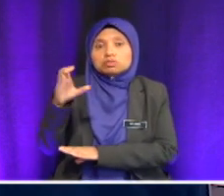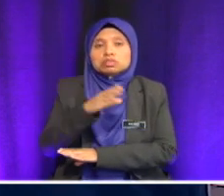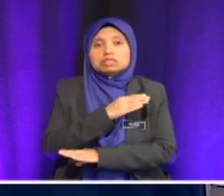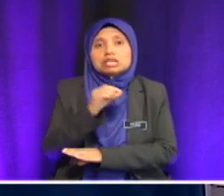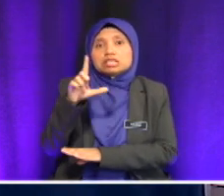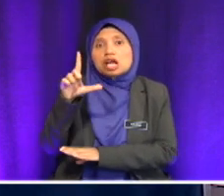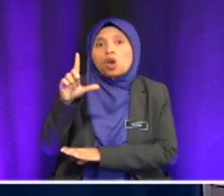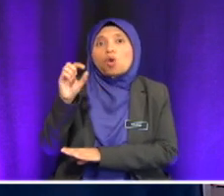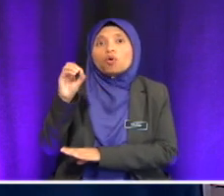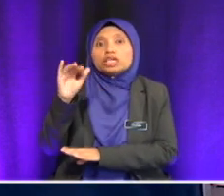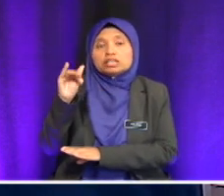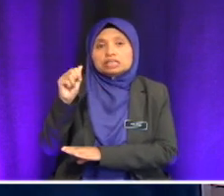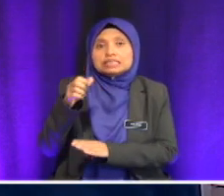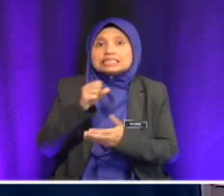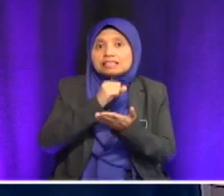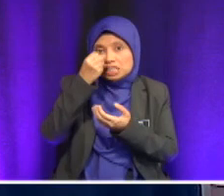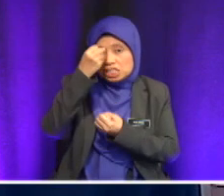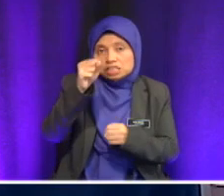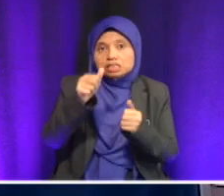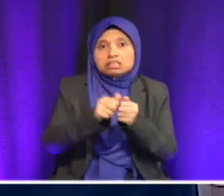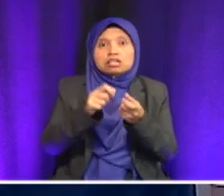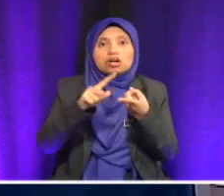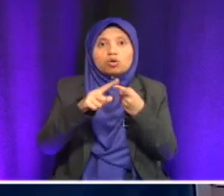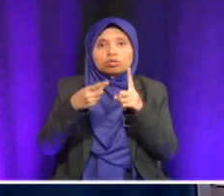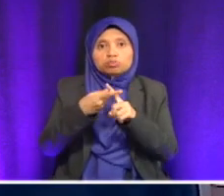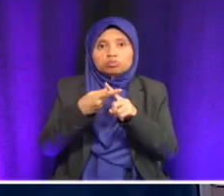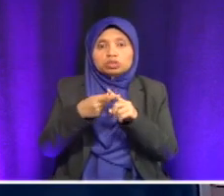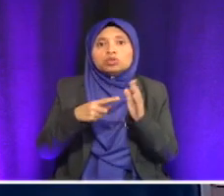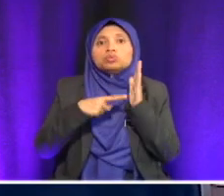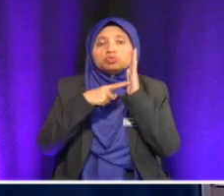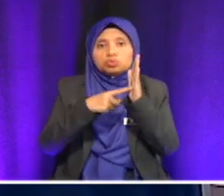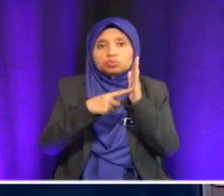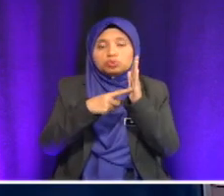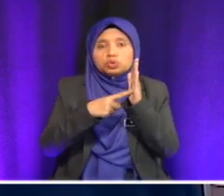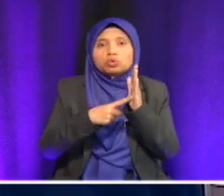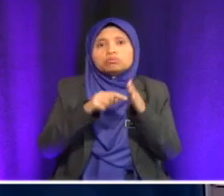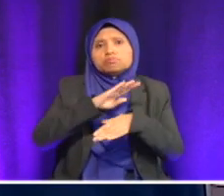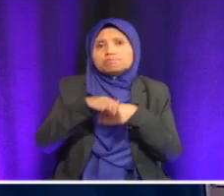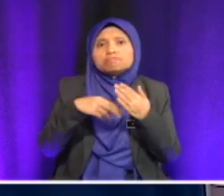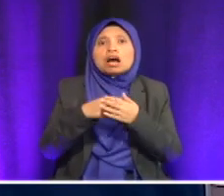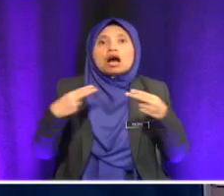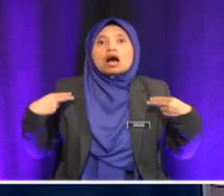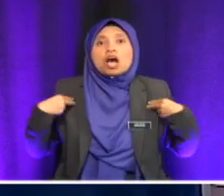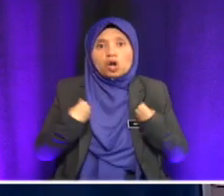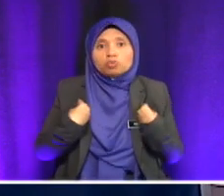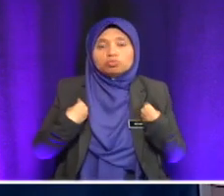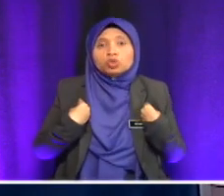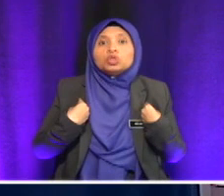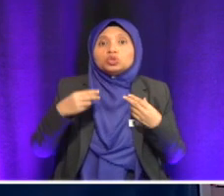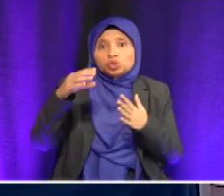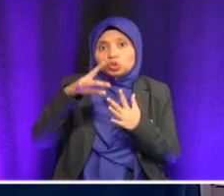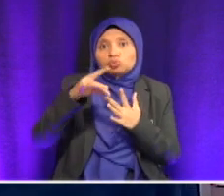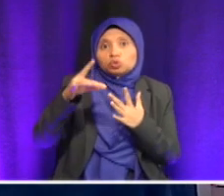her friend and chose to wait for her to get better. It just shows us how animals don't consider differences when they choose their friends. So